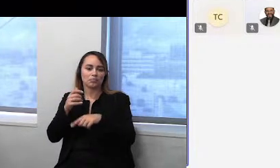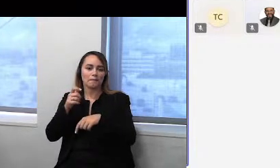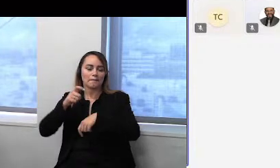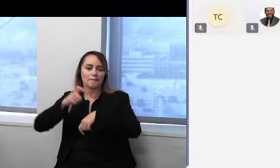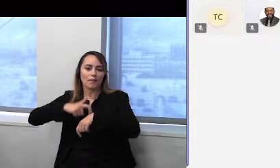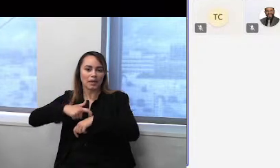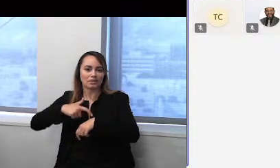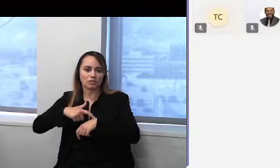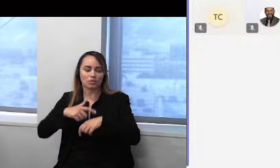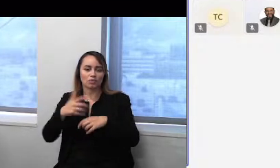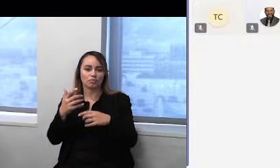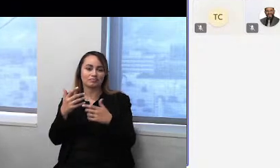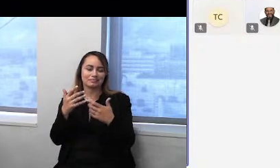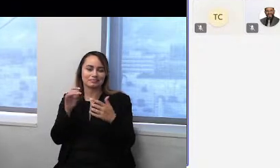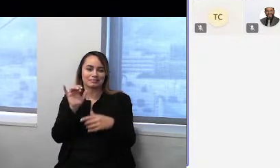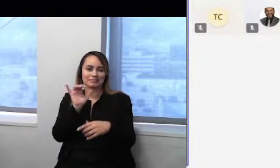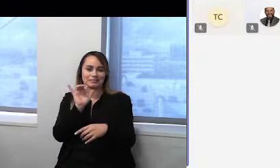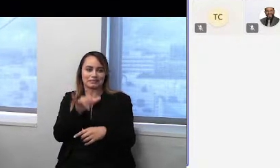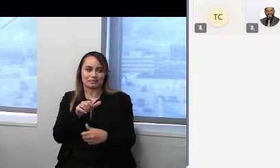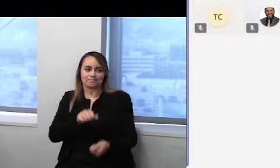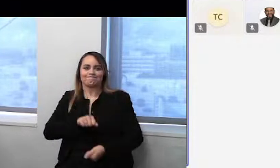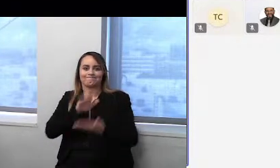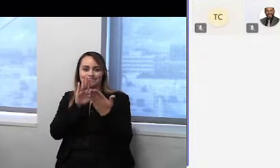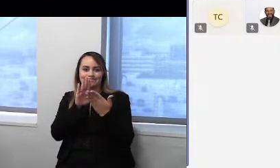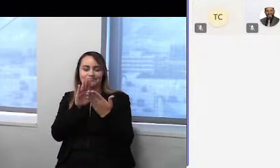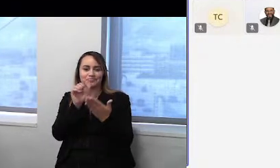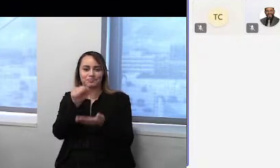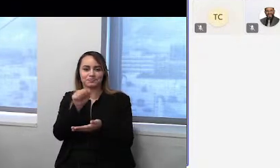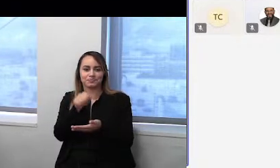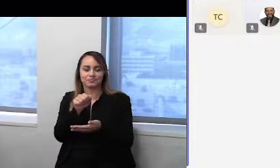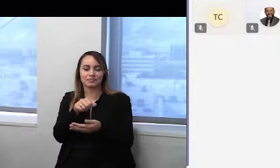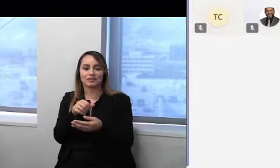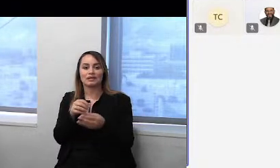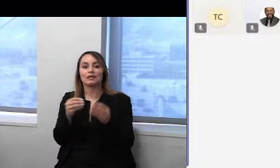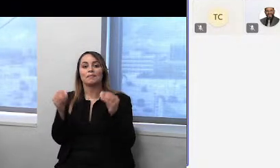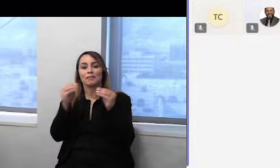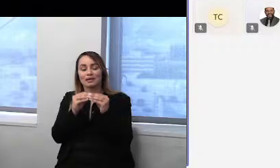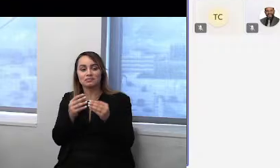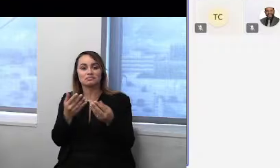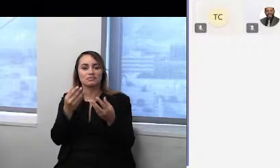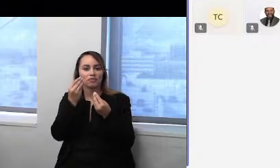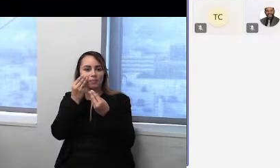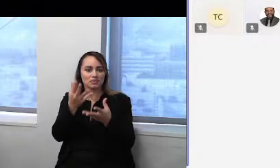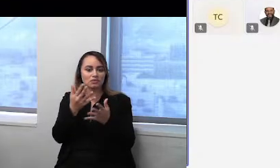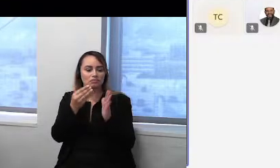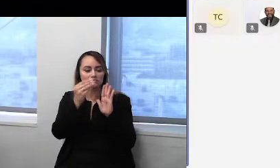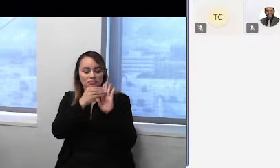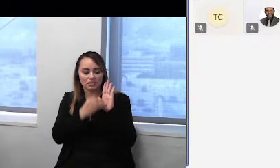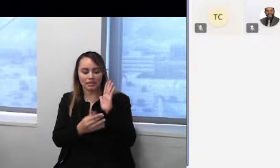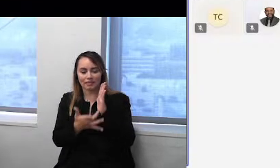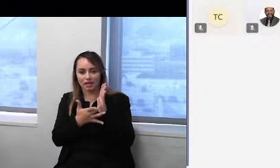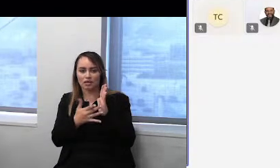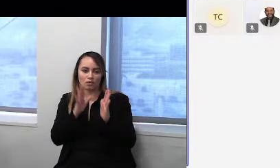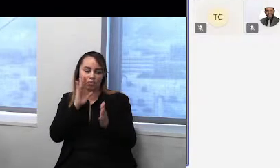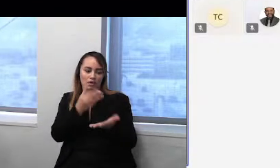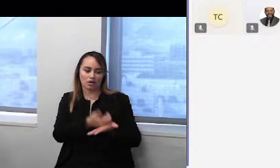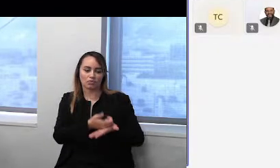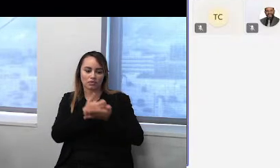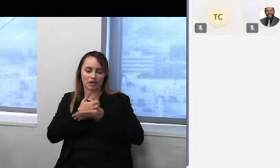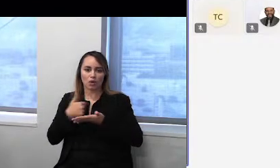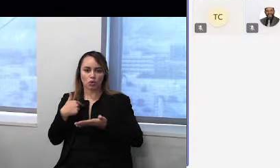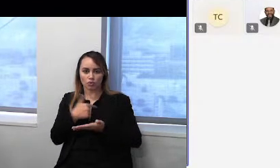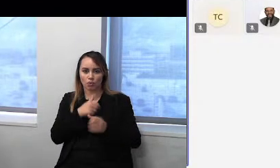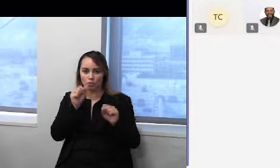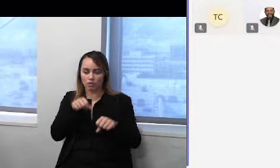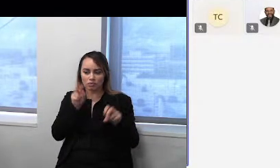Having more technical data, more studies is going to help us, and having more certainty on these projects is going to help be able to ascertain your question of thermal.